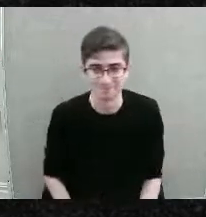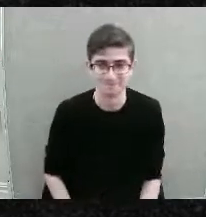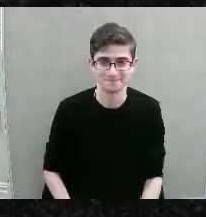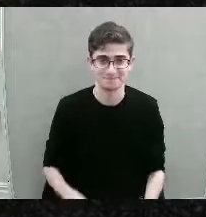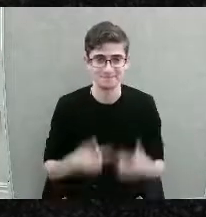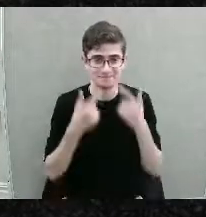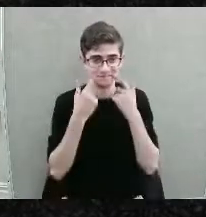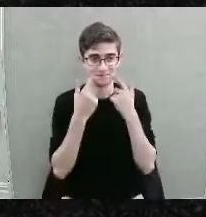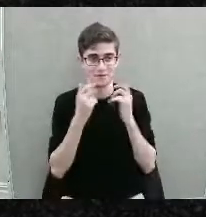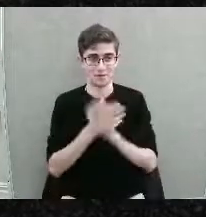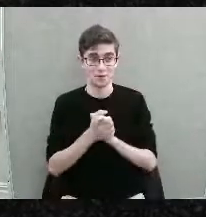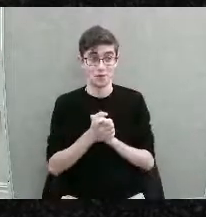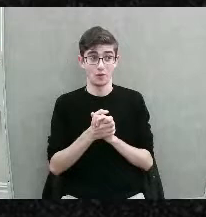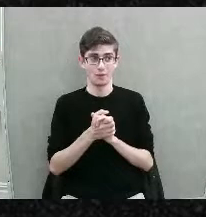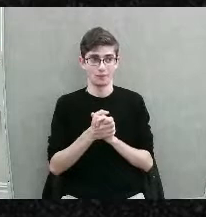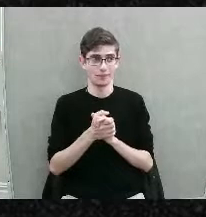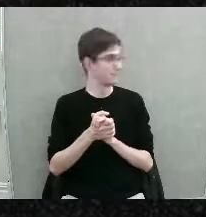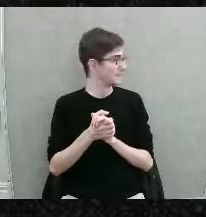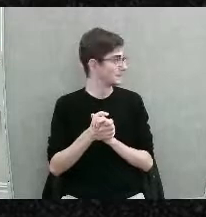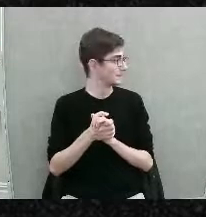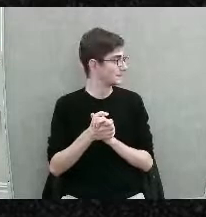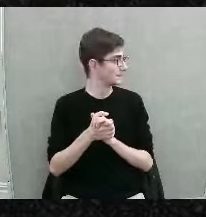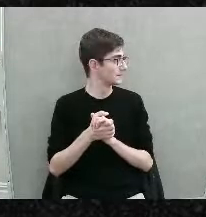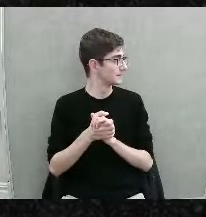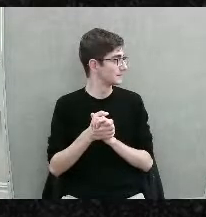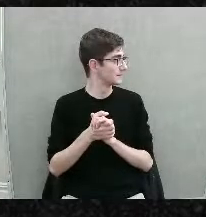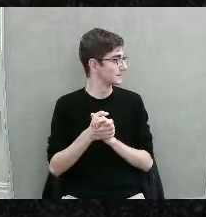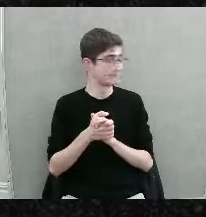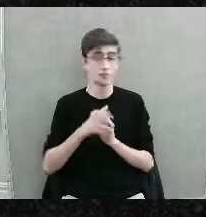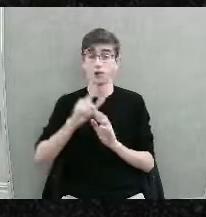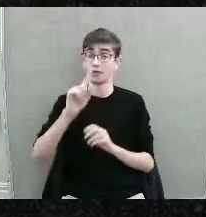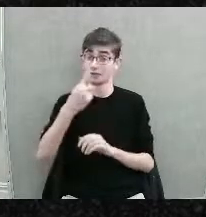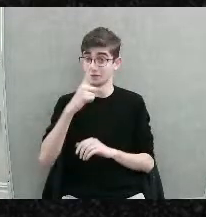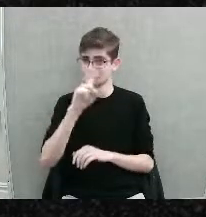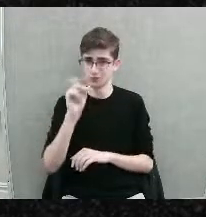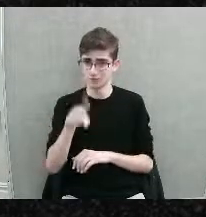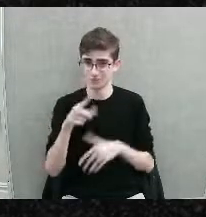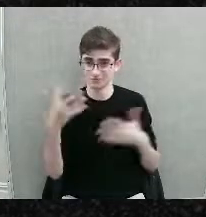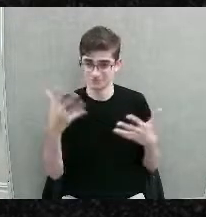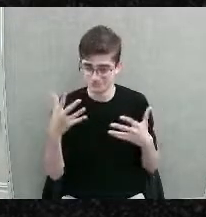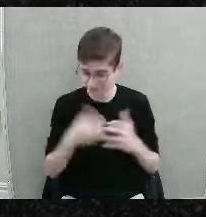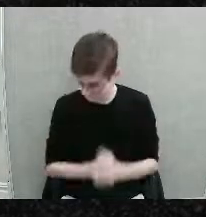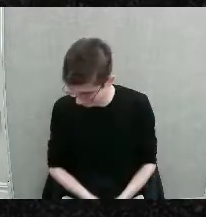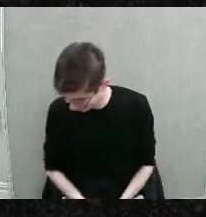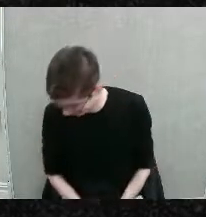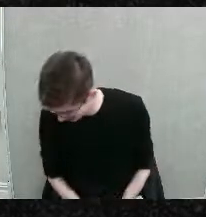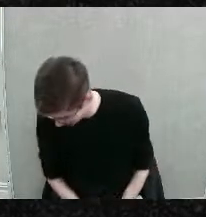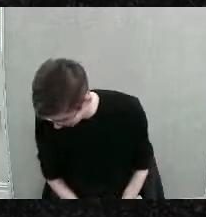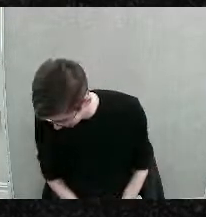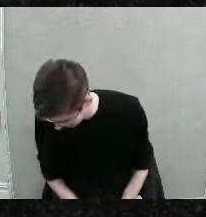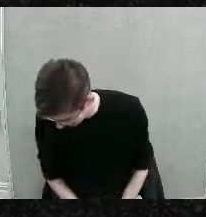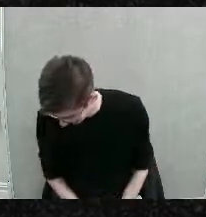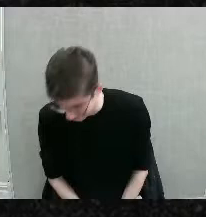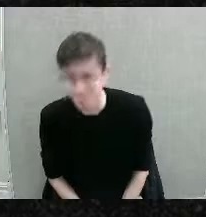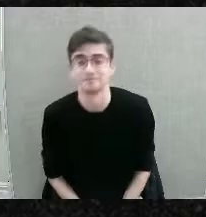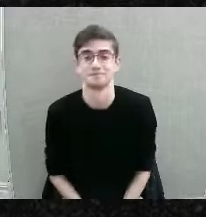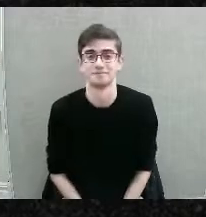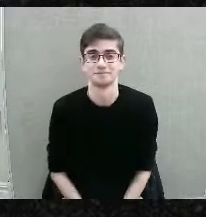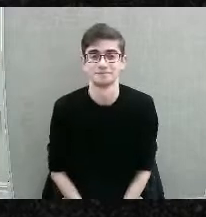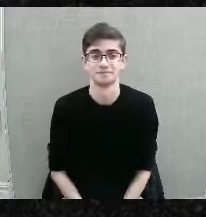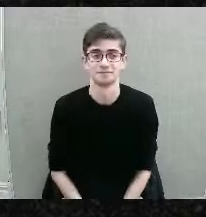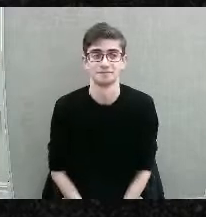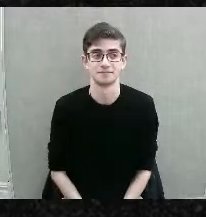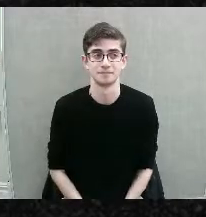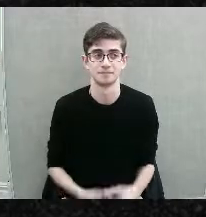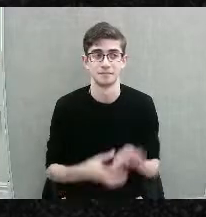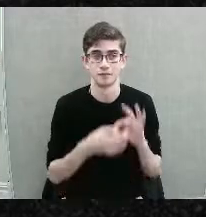Okay, I'll take that as a yes. Right? All right, so the first question, all right, you've all seen the questions, you should be right. The first question has to